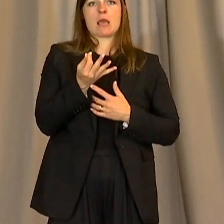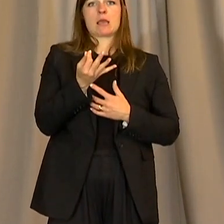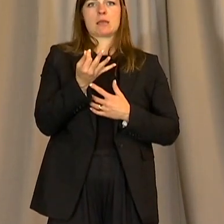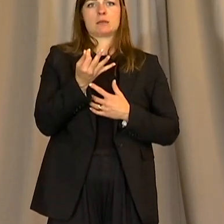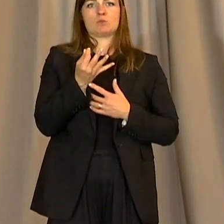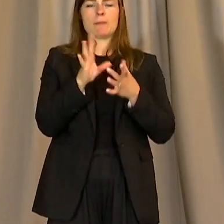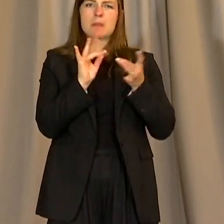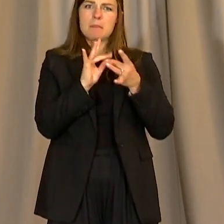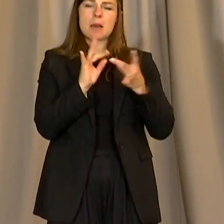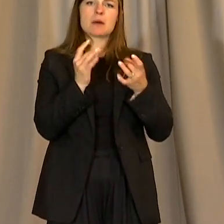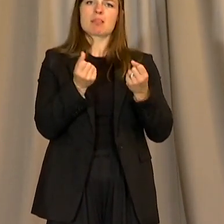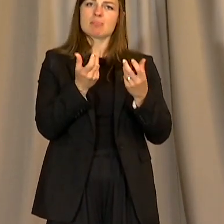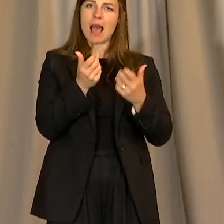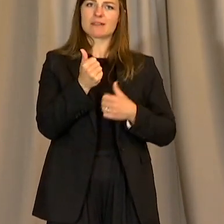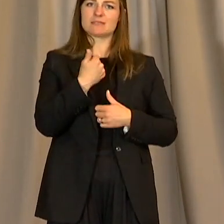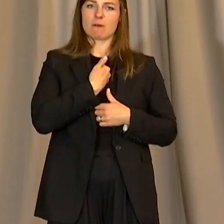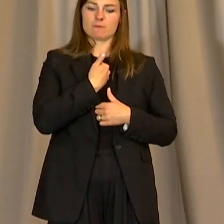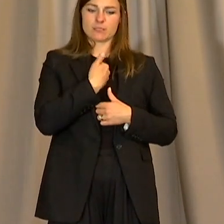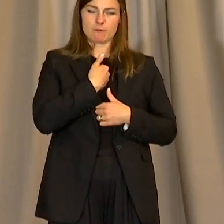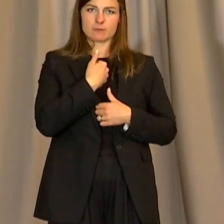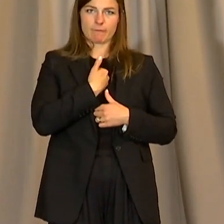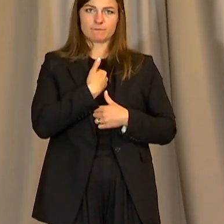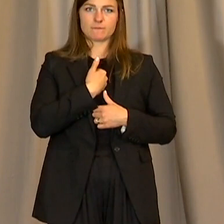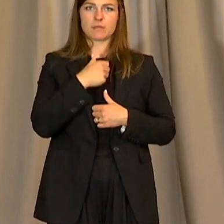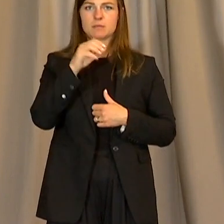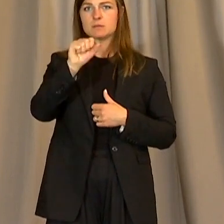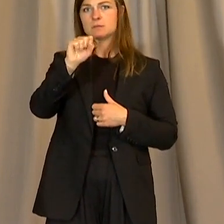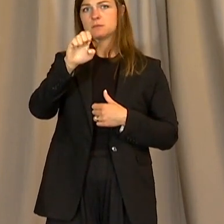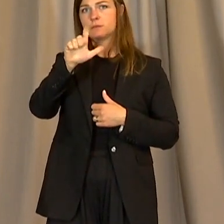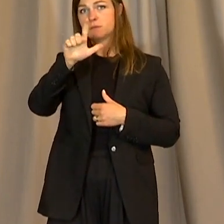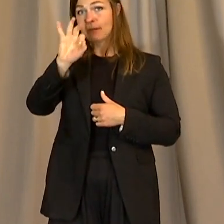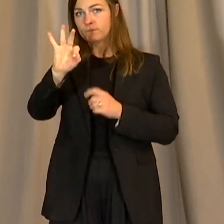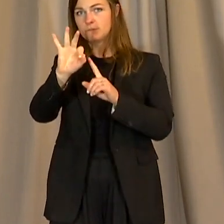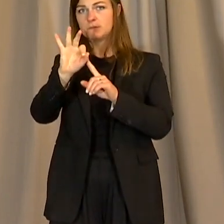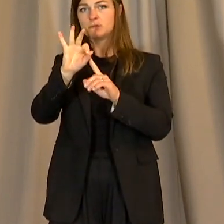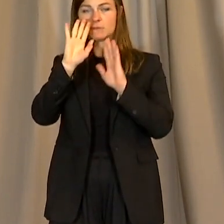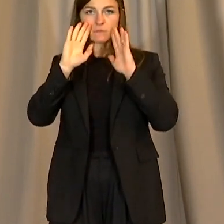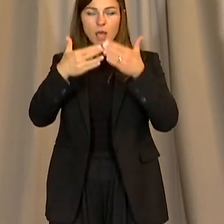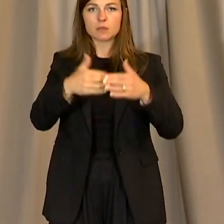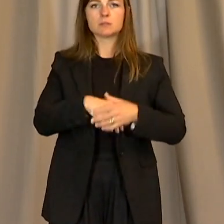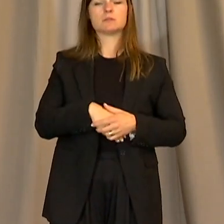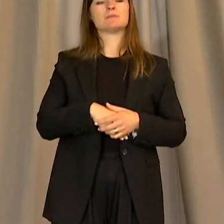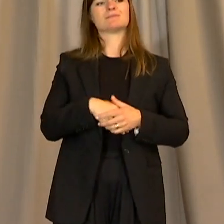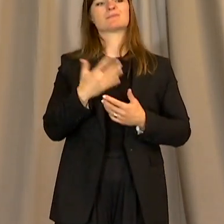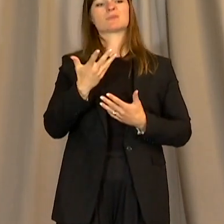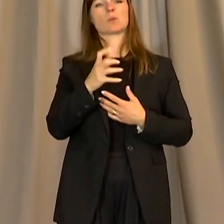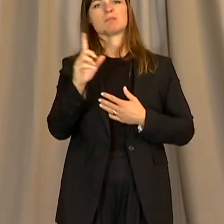self. I would like to ask the panelists, because